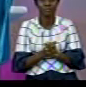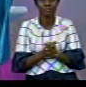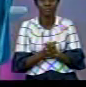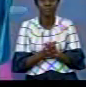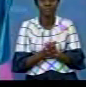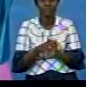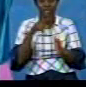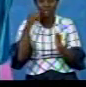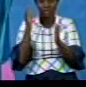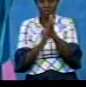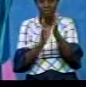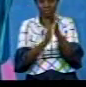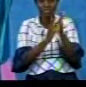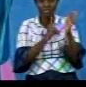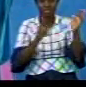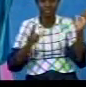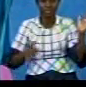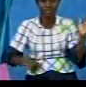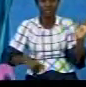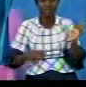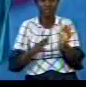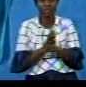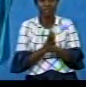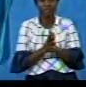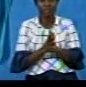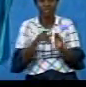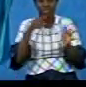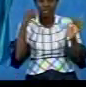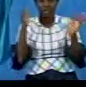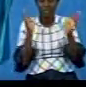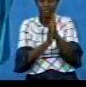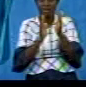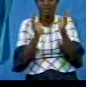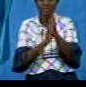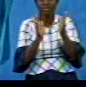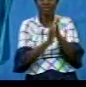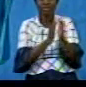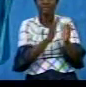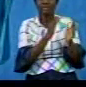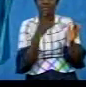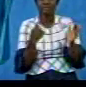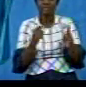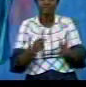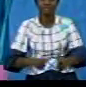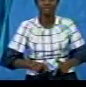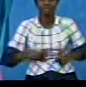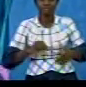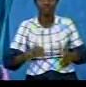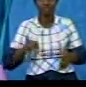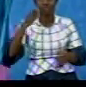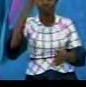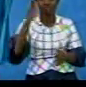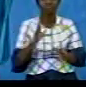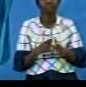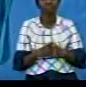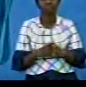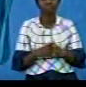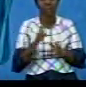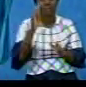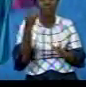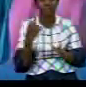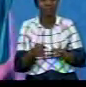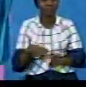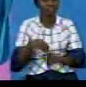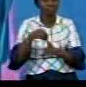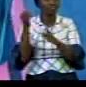praise the lord praise the living god by the special grace of